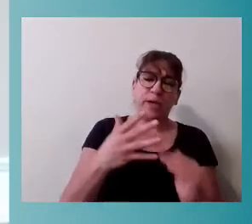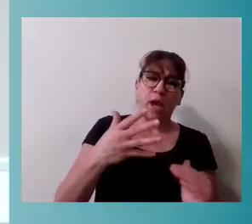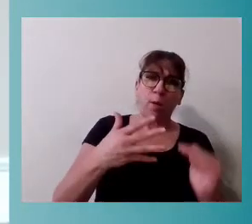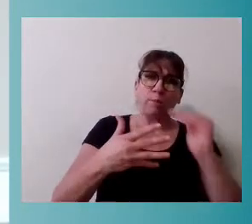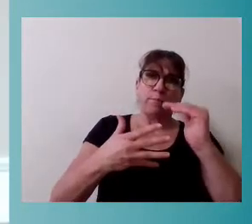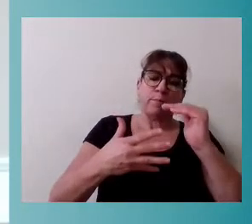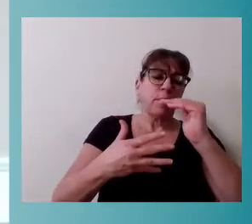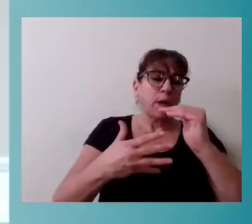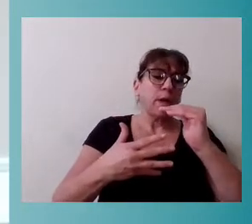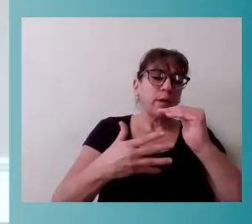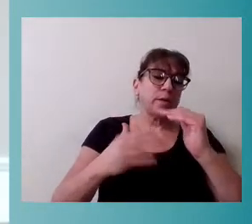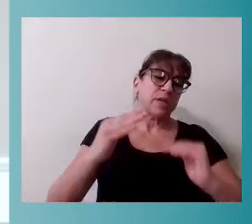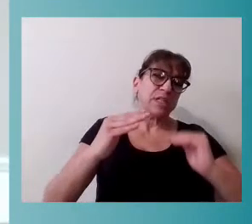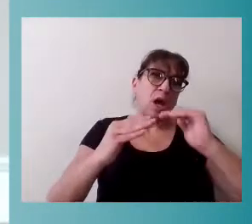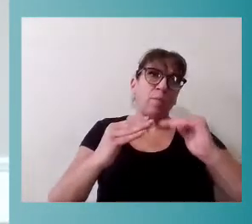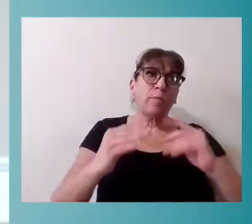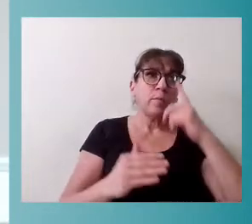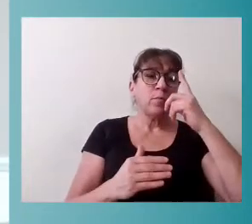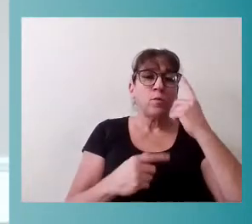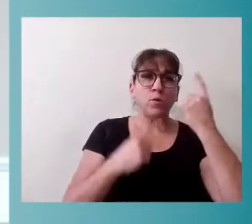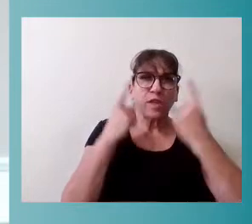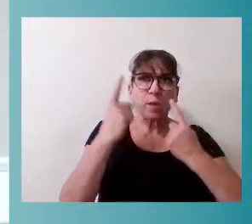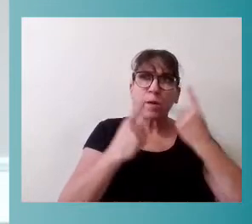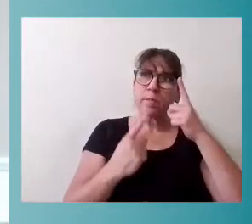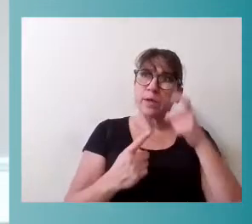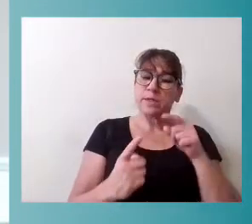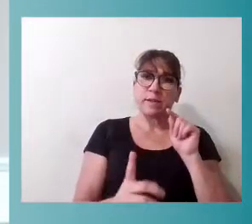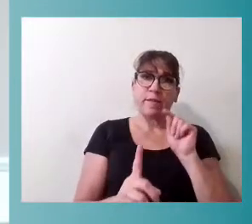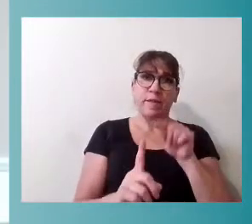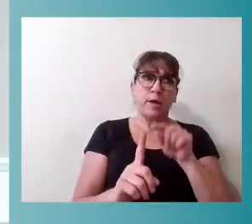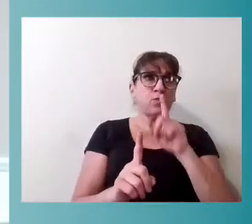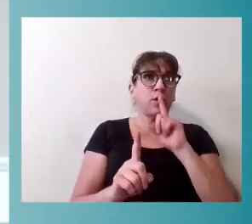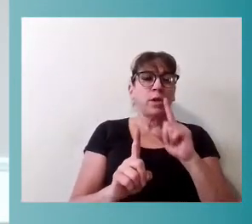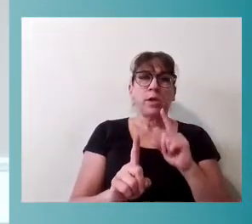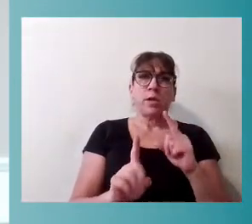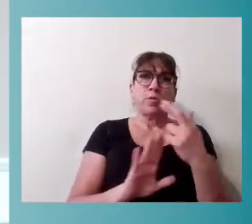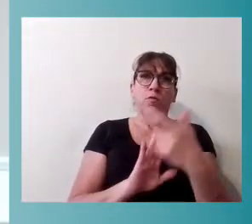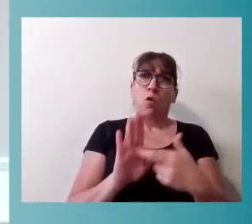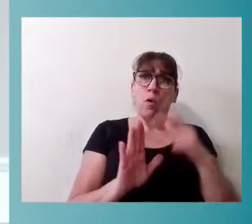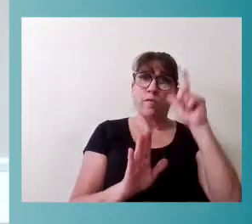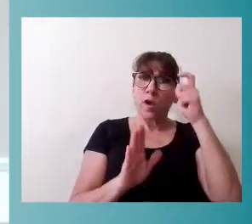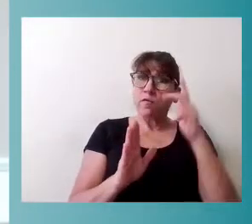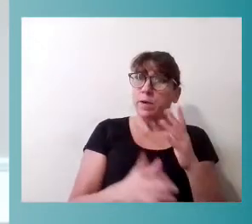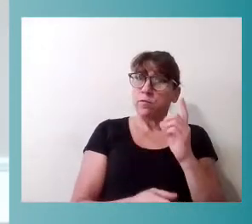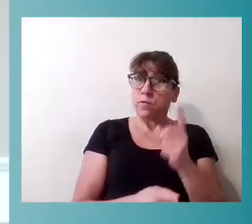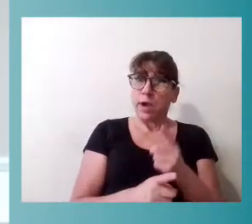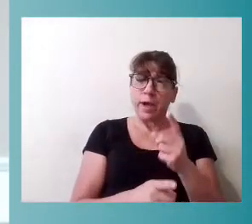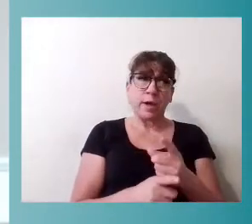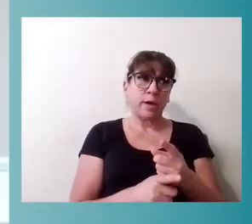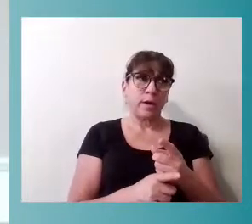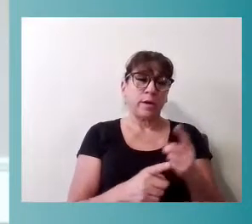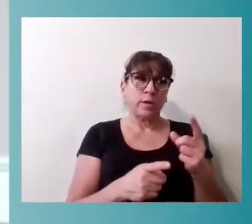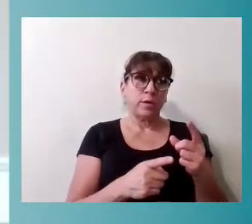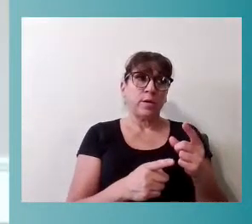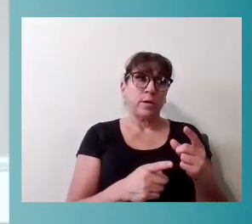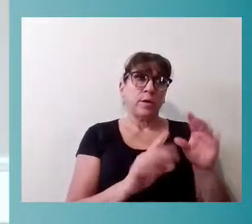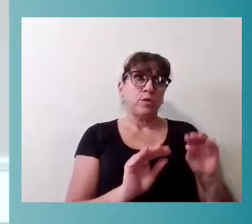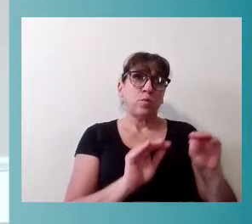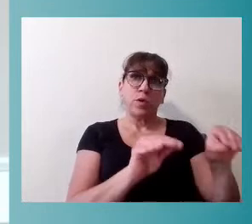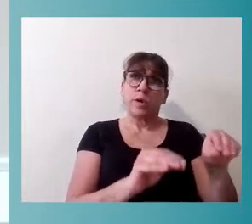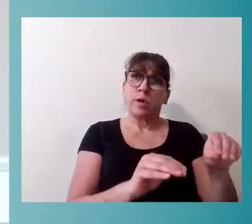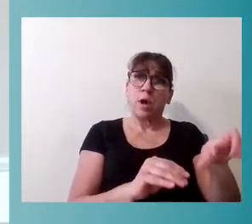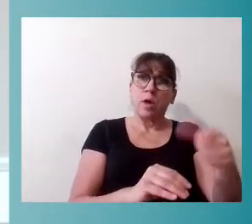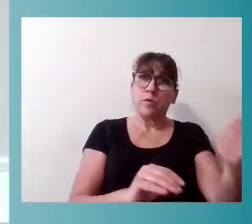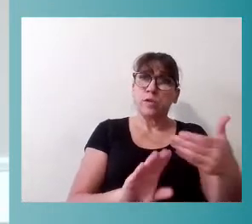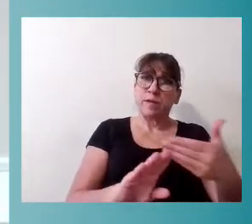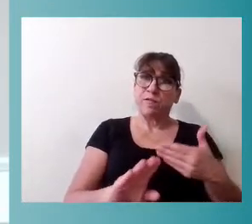top when you think of it, because that's really the role of government, right? To put others before oneself. I